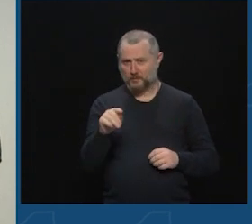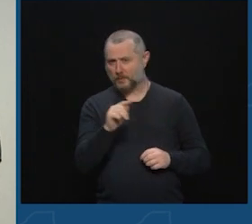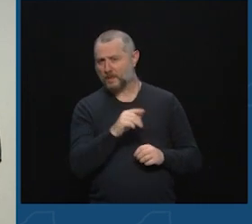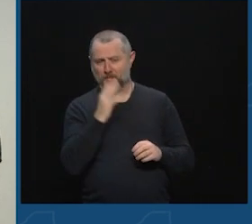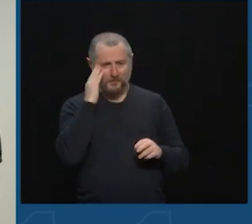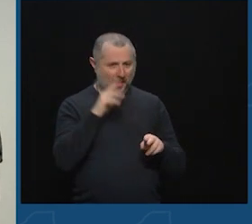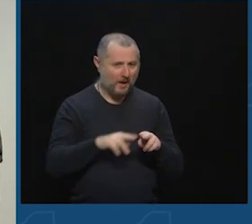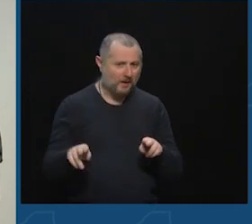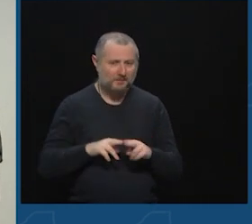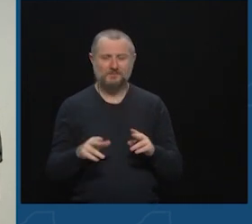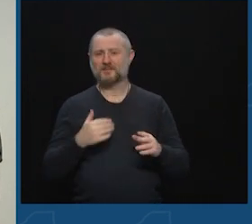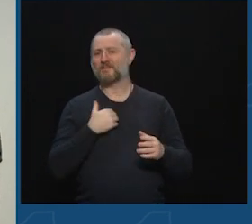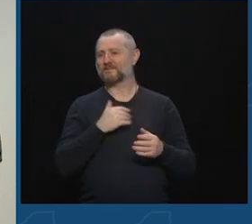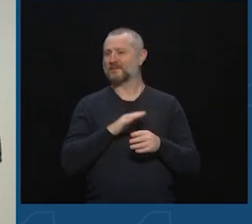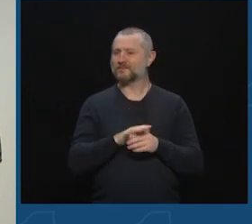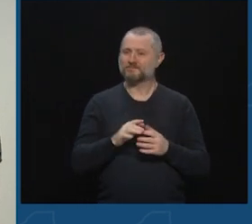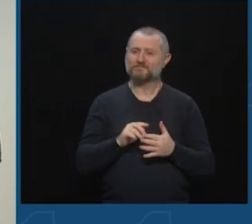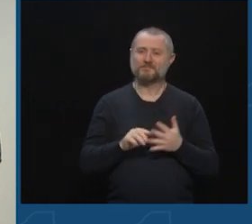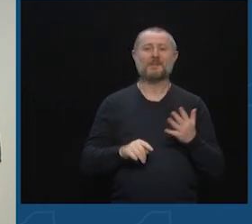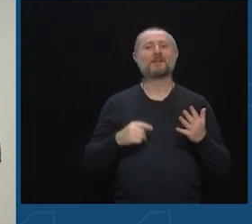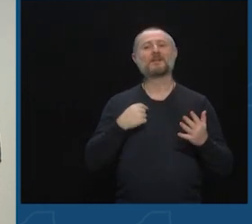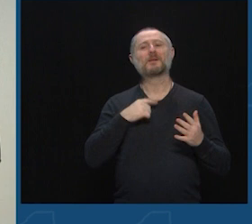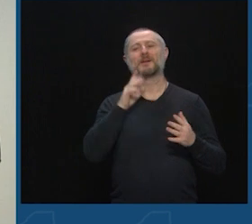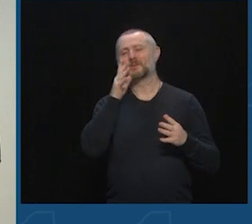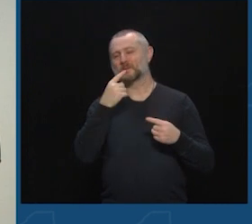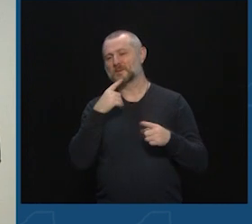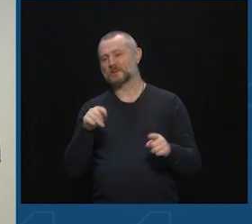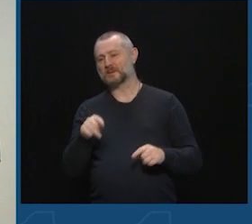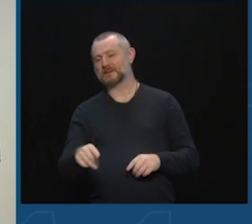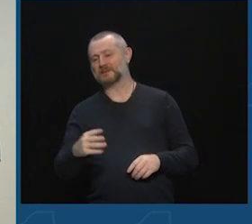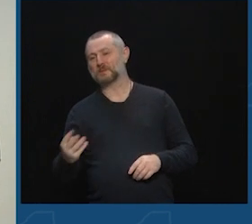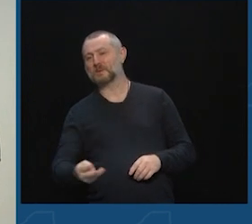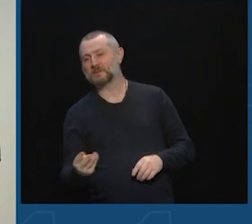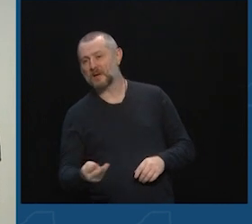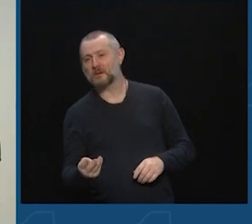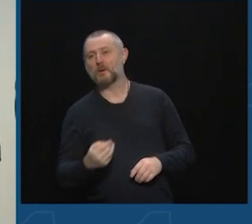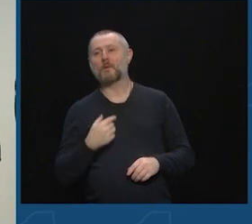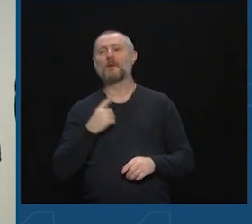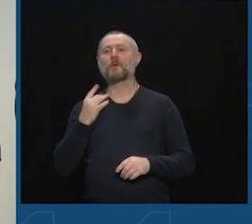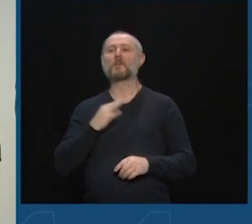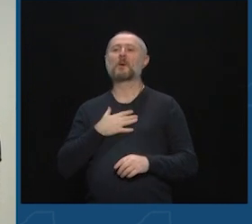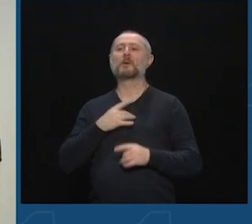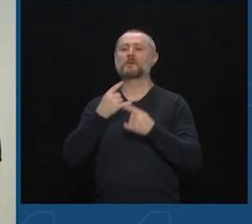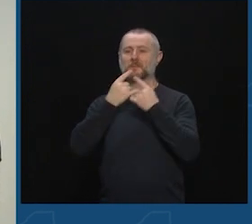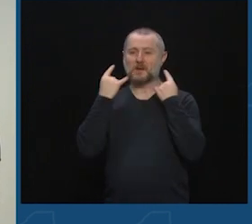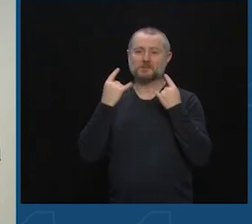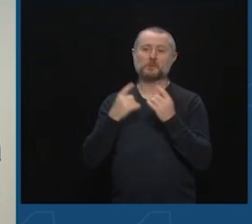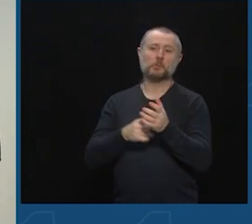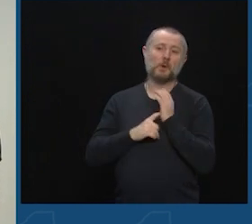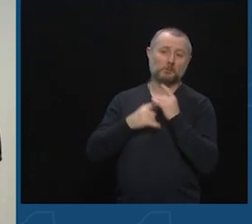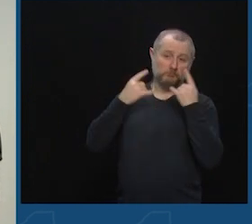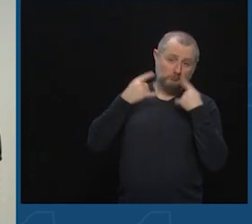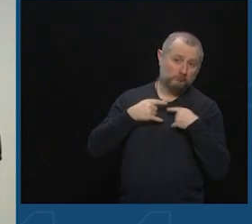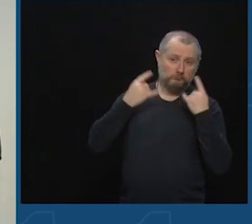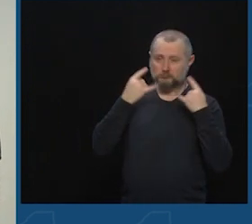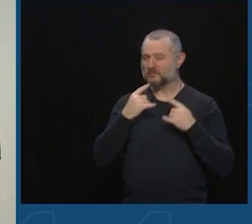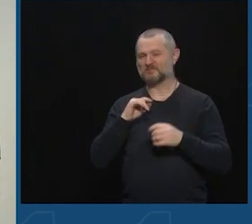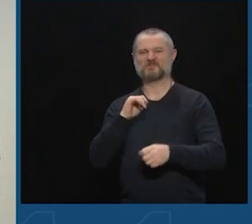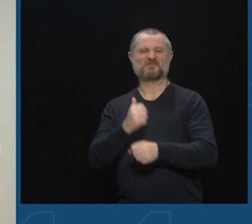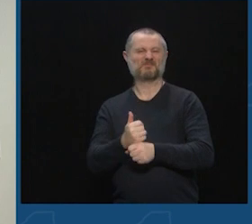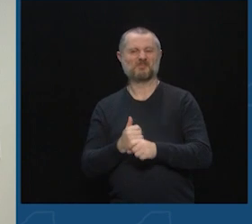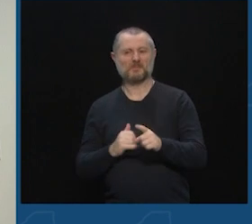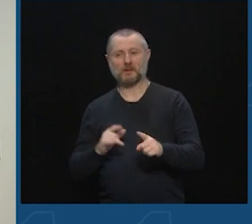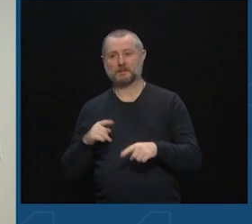making another announcement on Wednesday about one of our mask or vaccination requirements that are in place, that have been in place